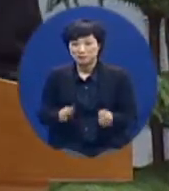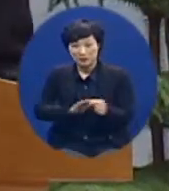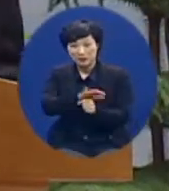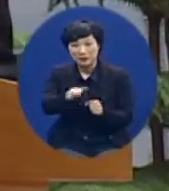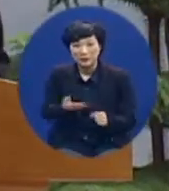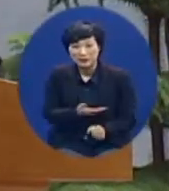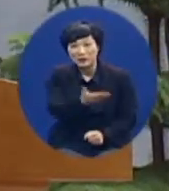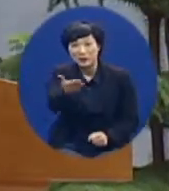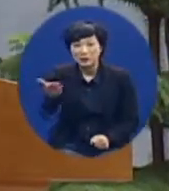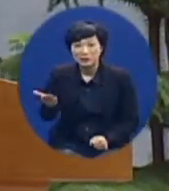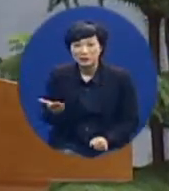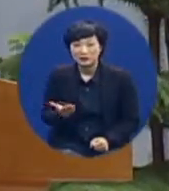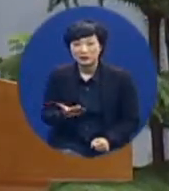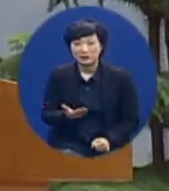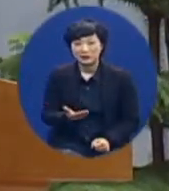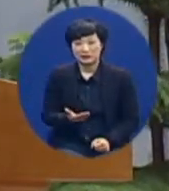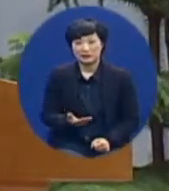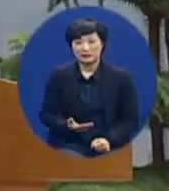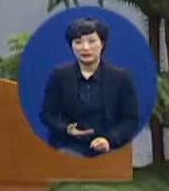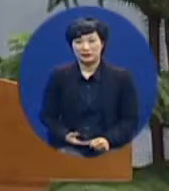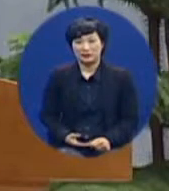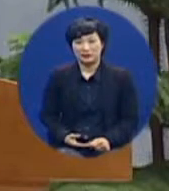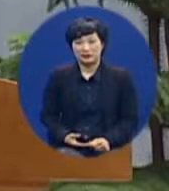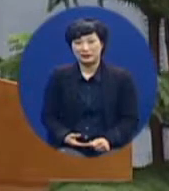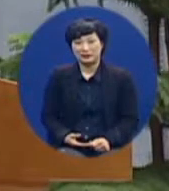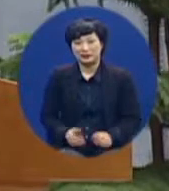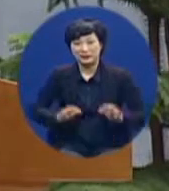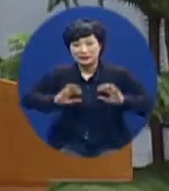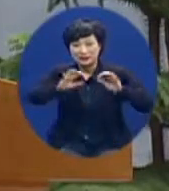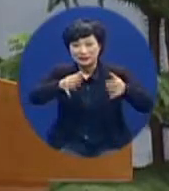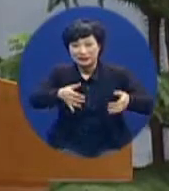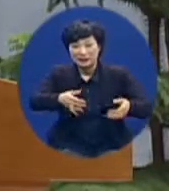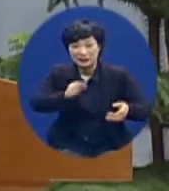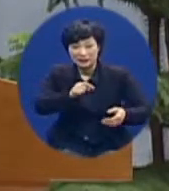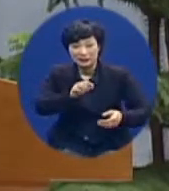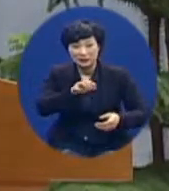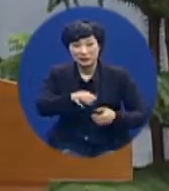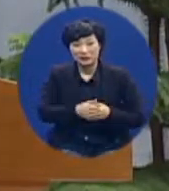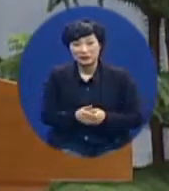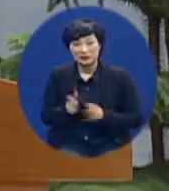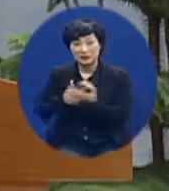Dear brothers and sisters, the world does not know about Jesus.